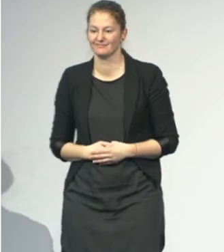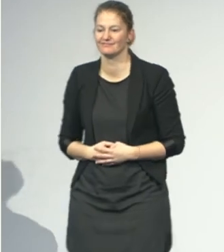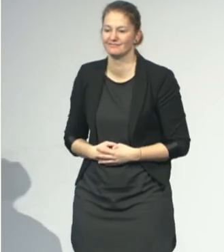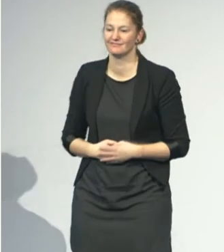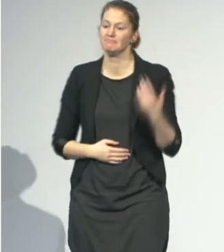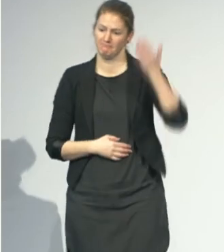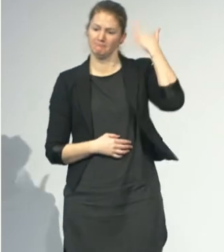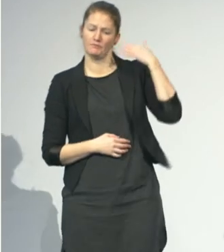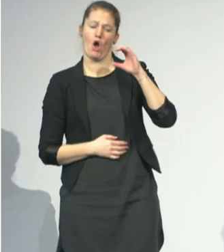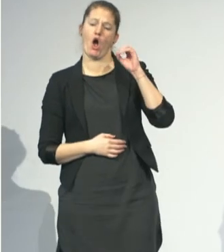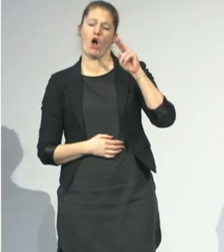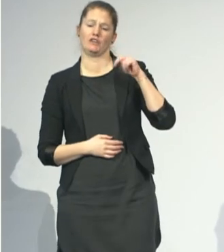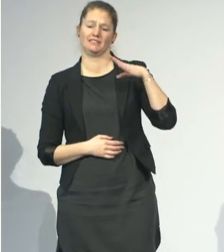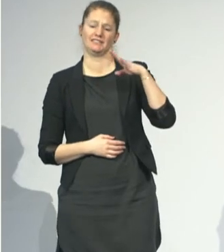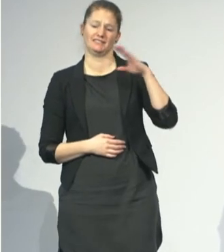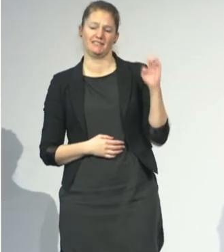many people working.